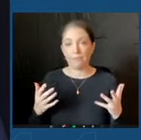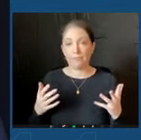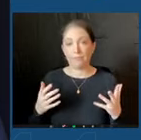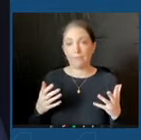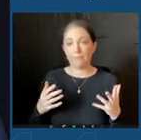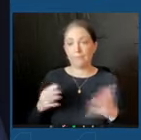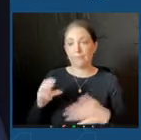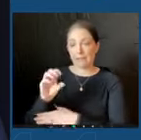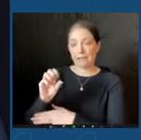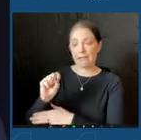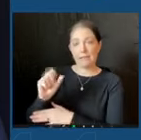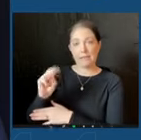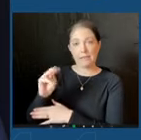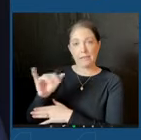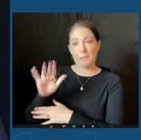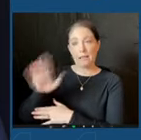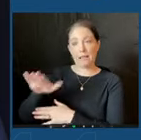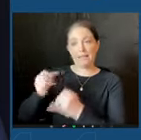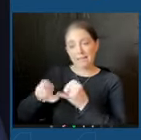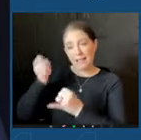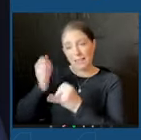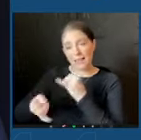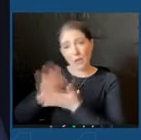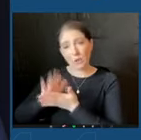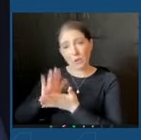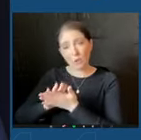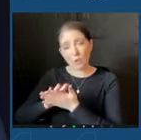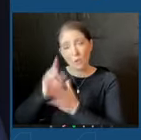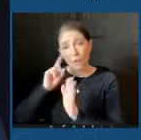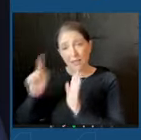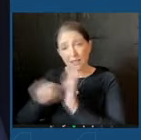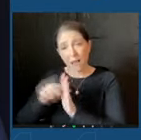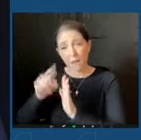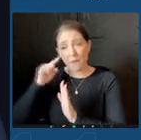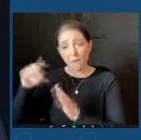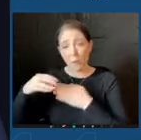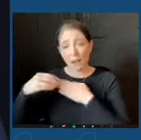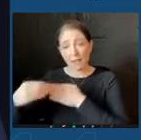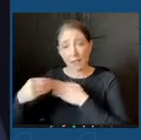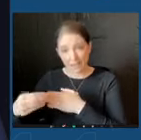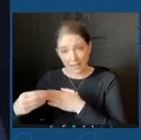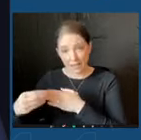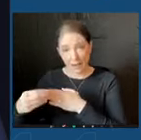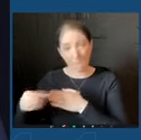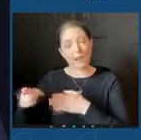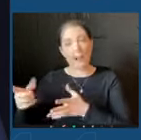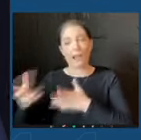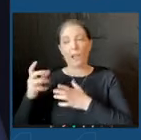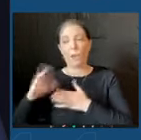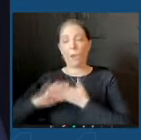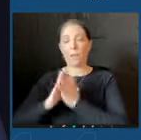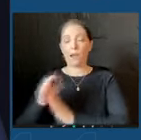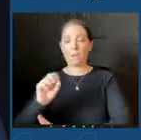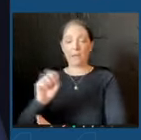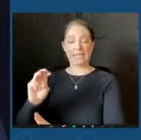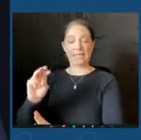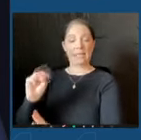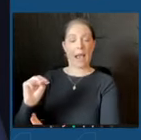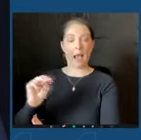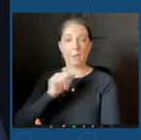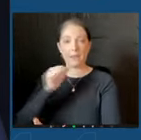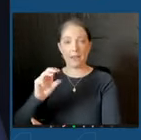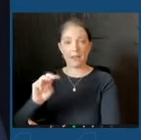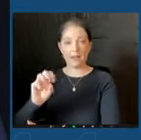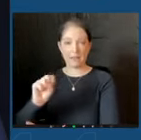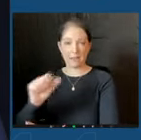on leadership and his desire to be referred to as Sam, not Sammy, which I only learned after